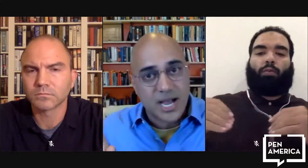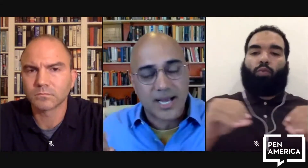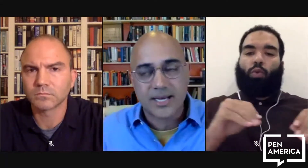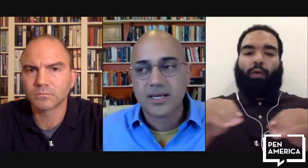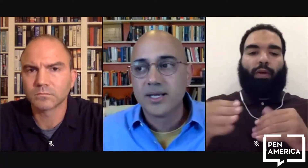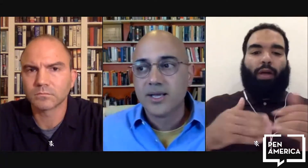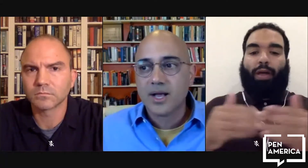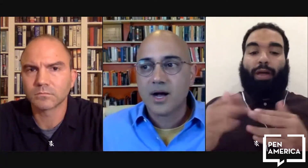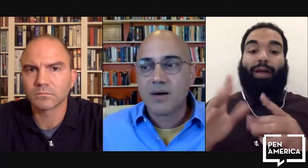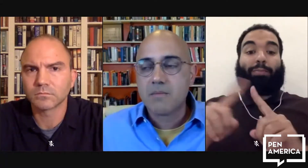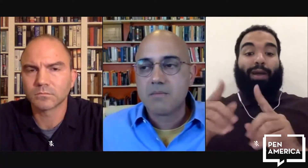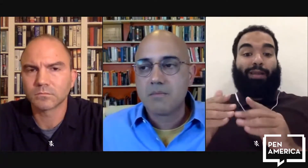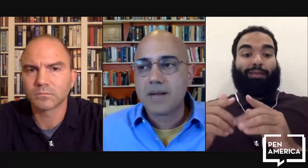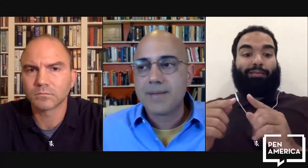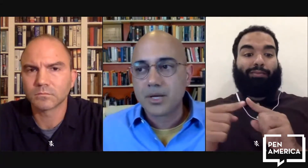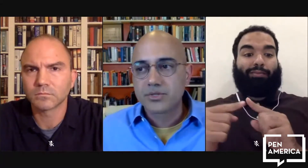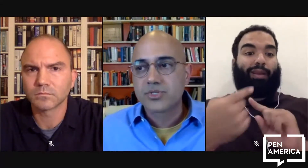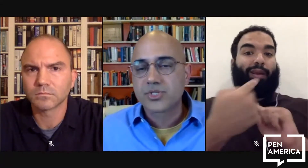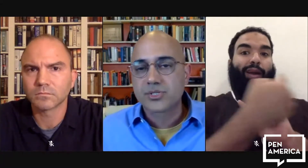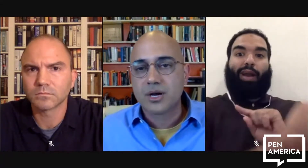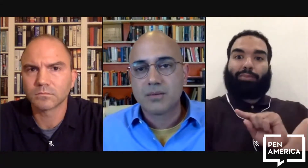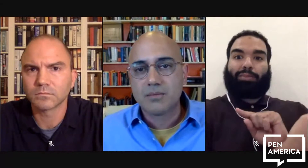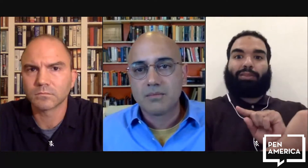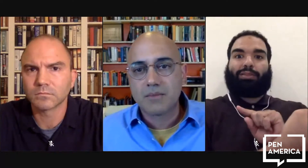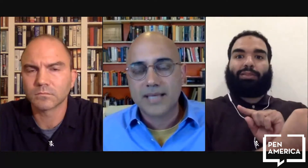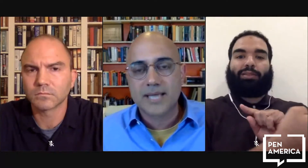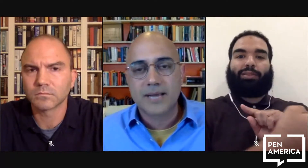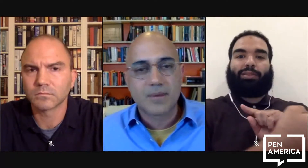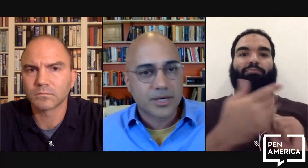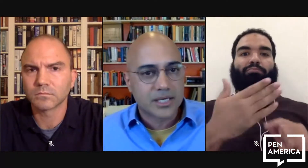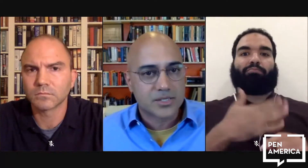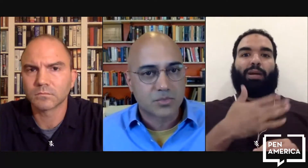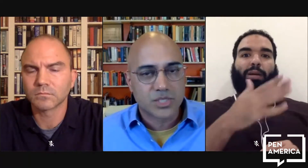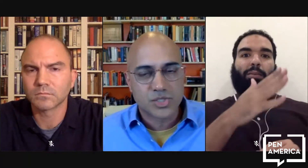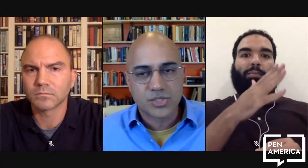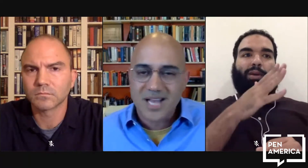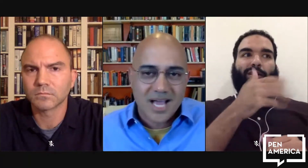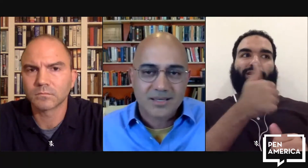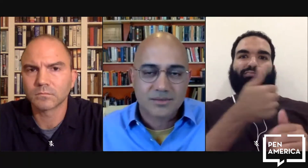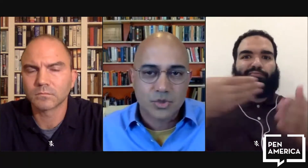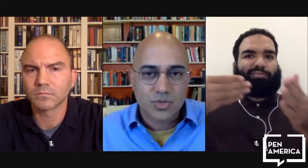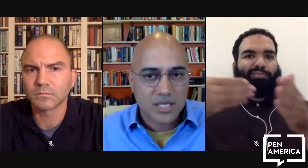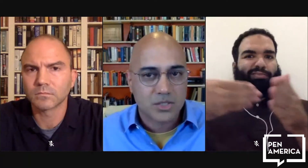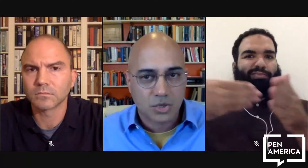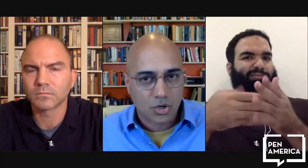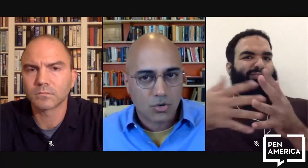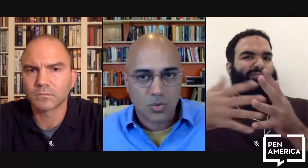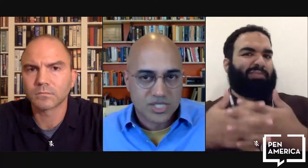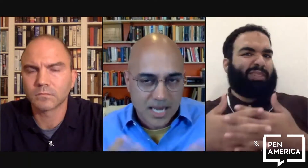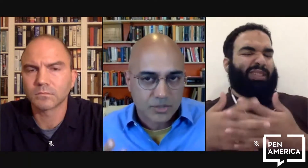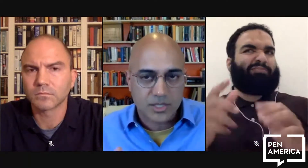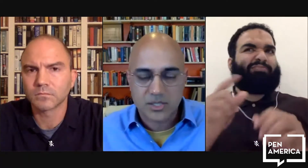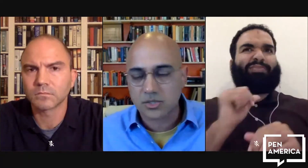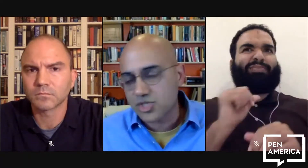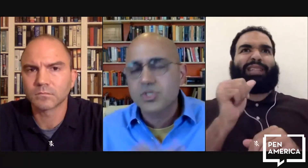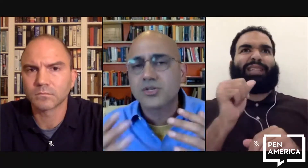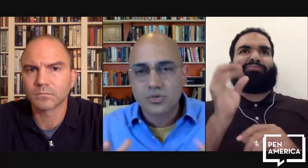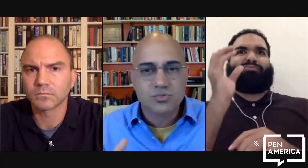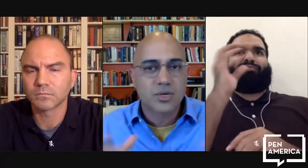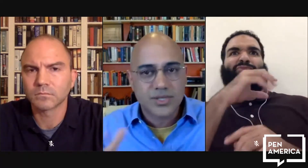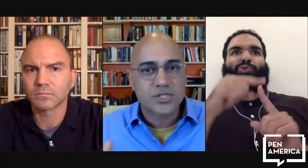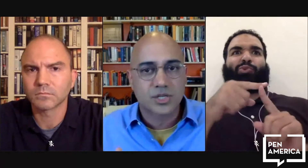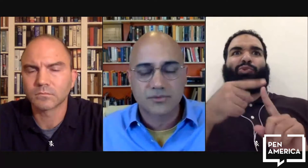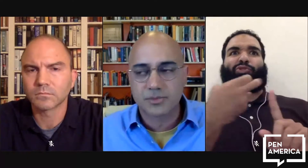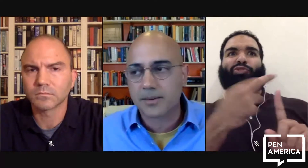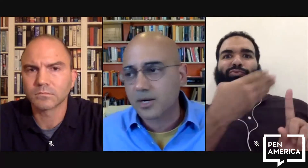other side, my mother's anti-Americanism, which is not unique to her, or was not unique to her. And she was also,